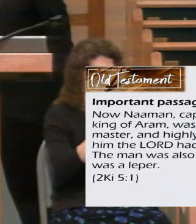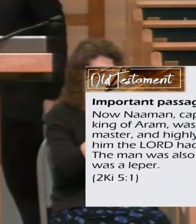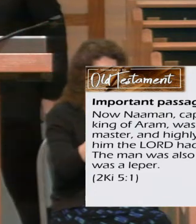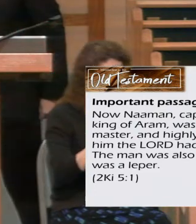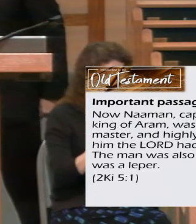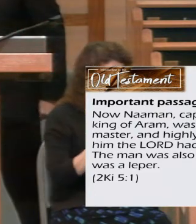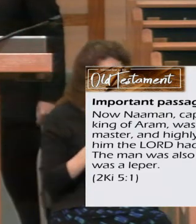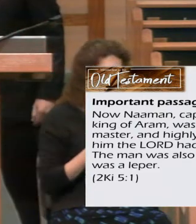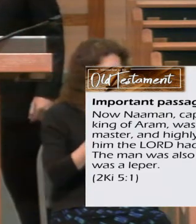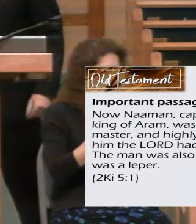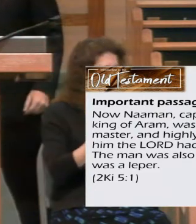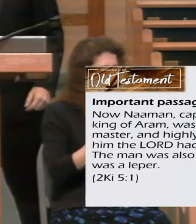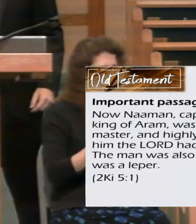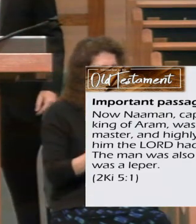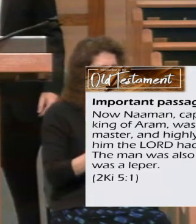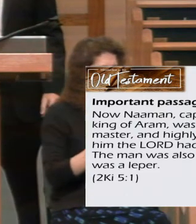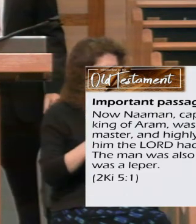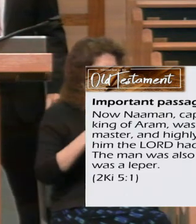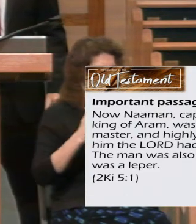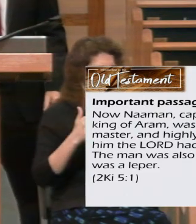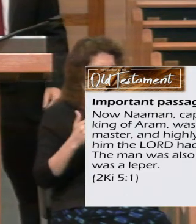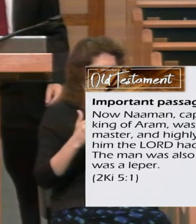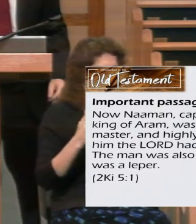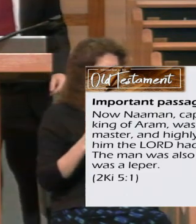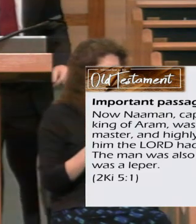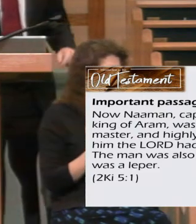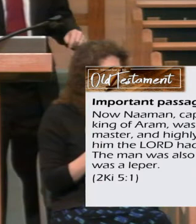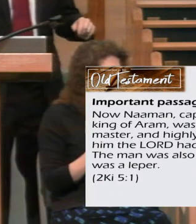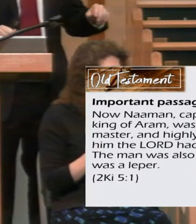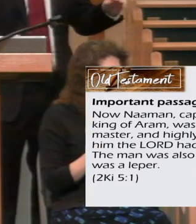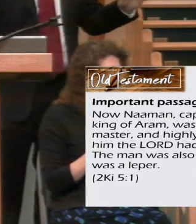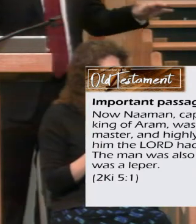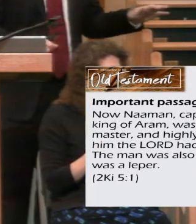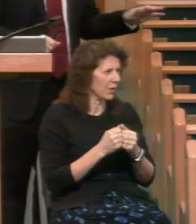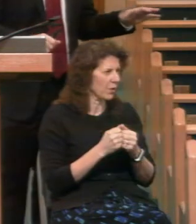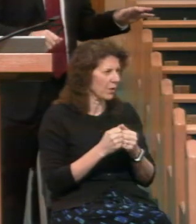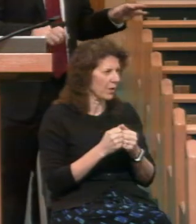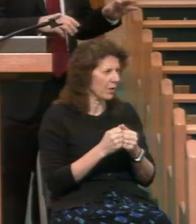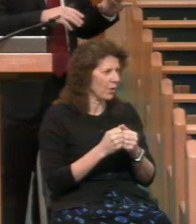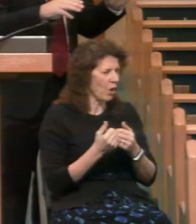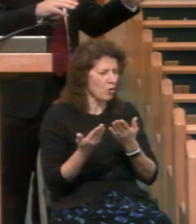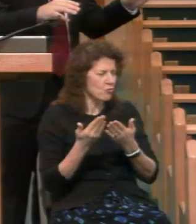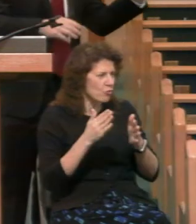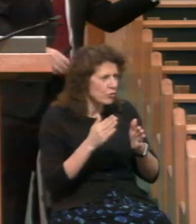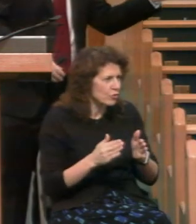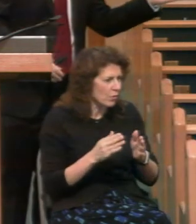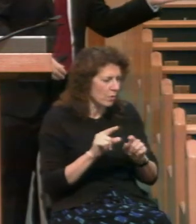quiet. And a servant opens a creaky door, closes it behind them, walks over to Naaman and says, just go dip in the river 7